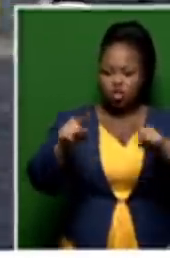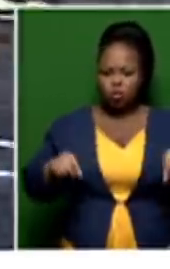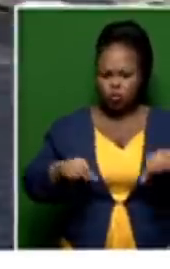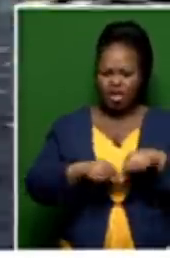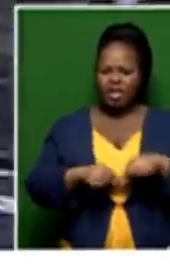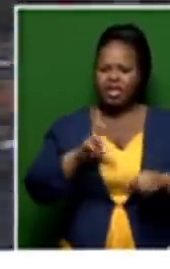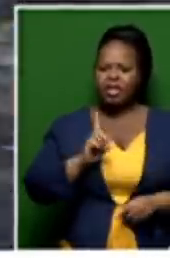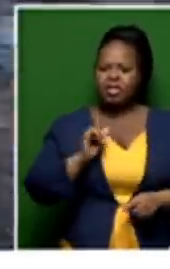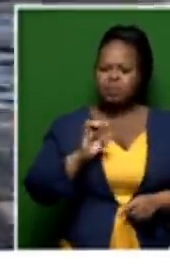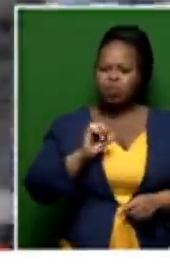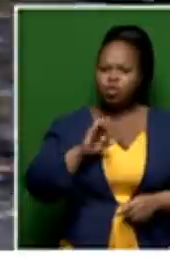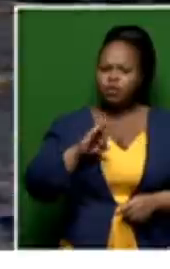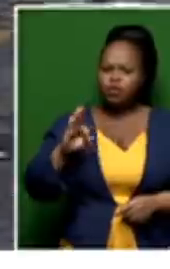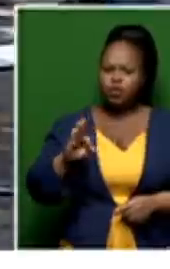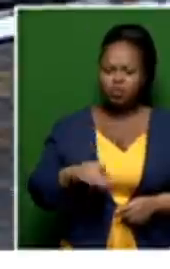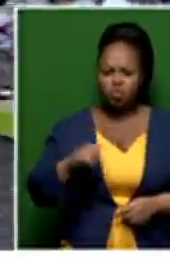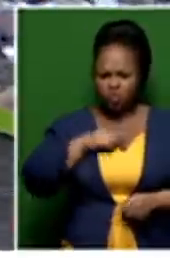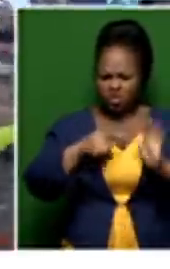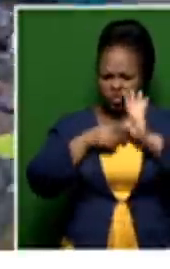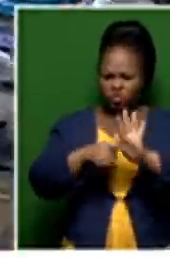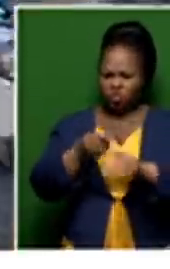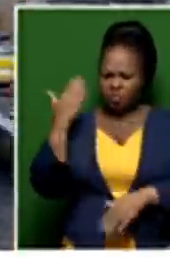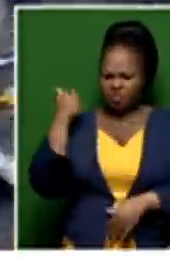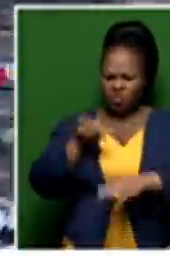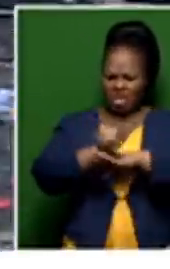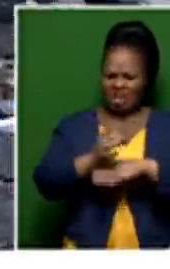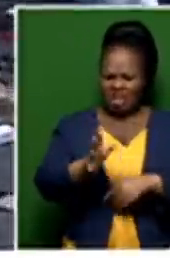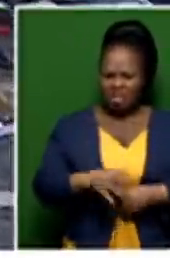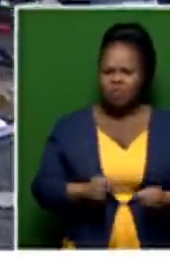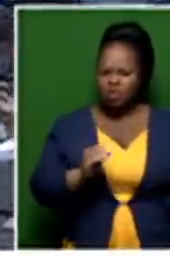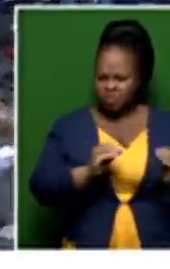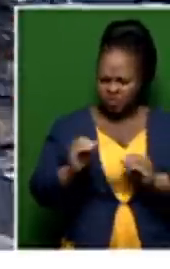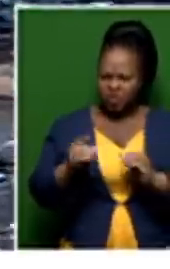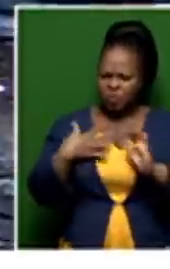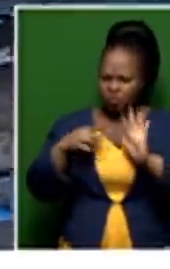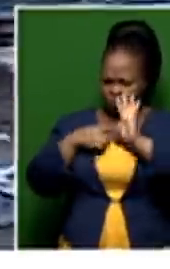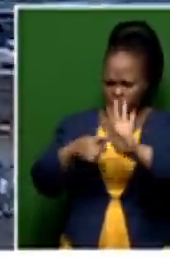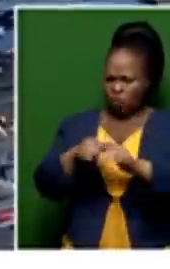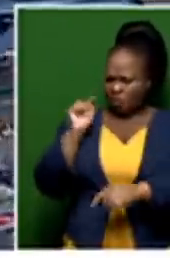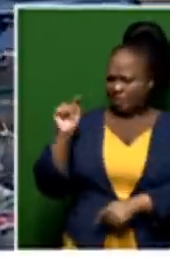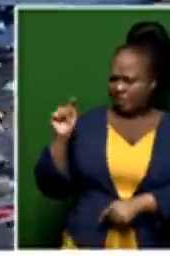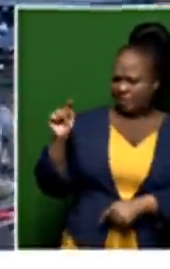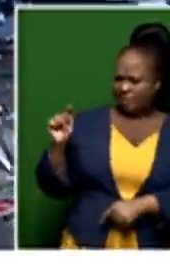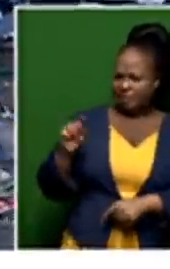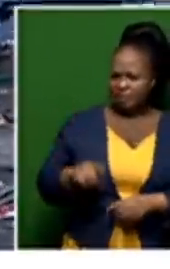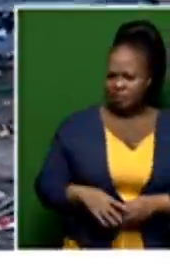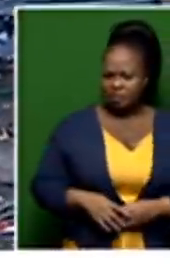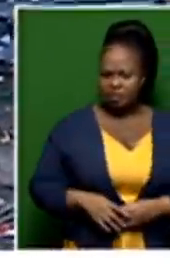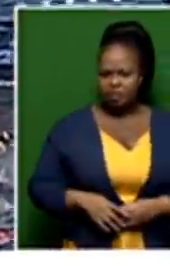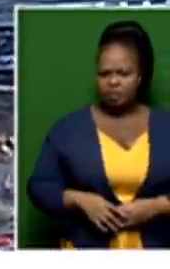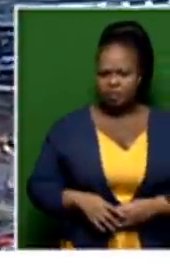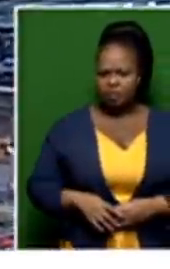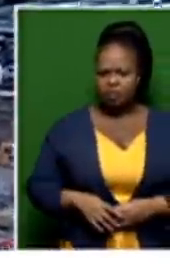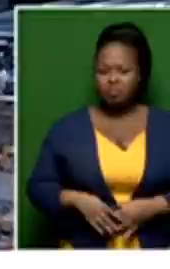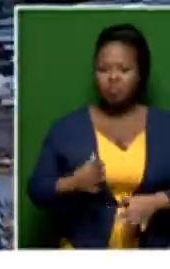I'll actually talk to some of that. I mean, we showed you this a bit earlier on. Maybe we could move towards that particular direction with my